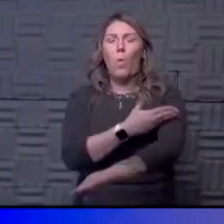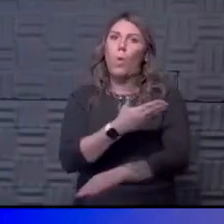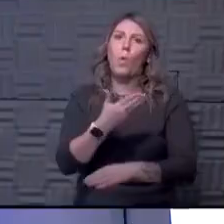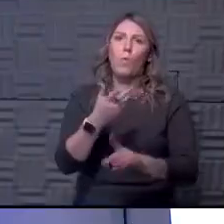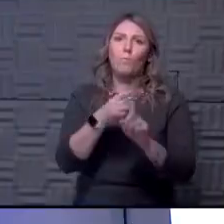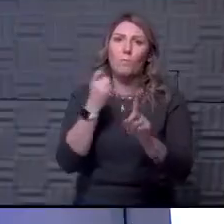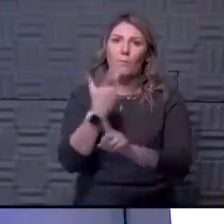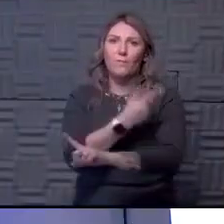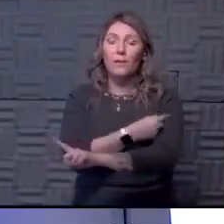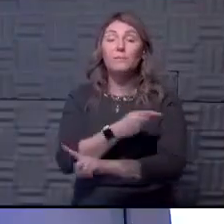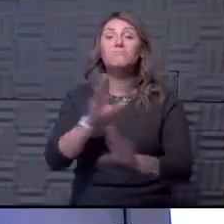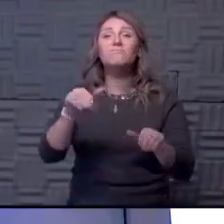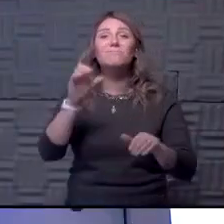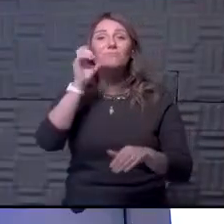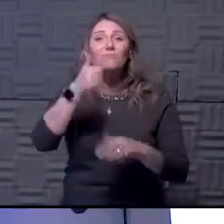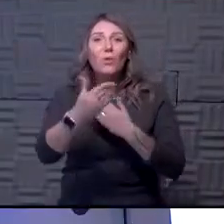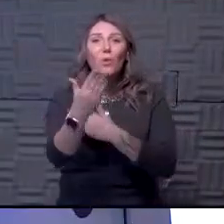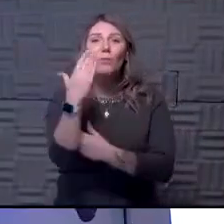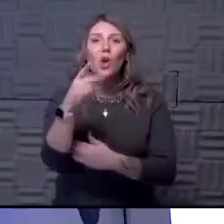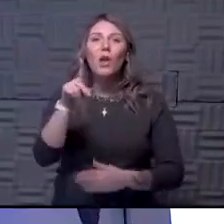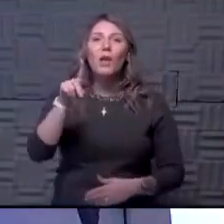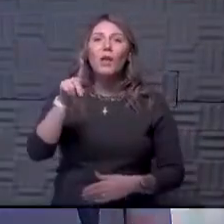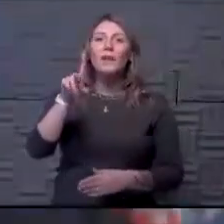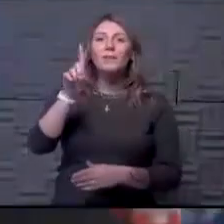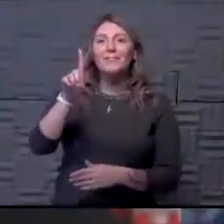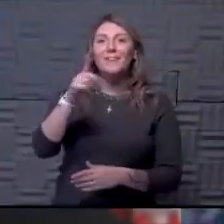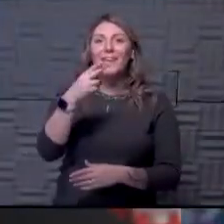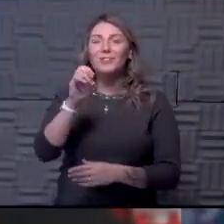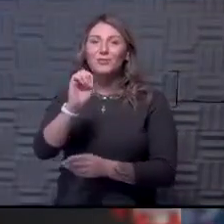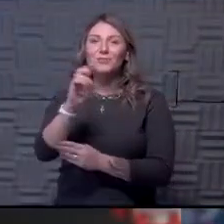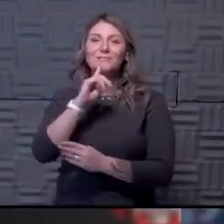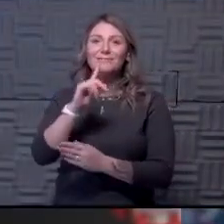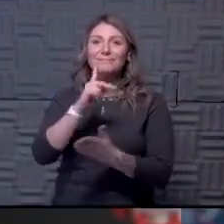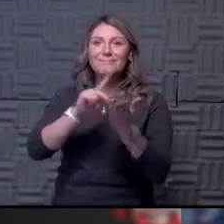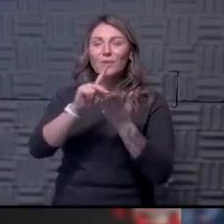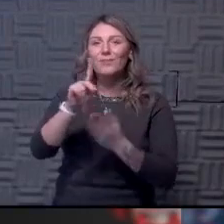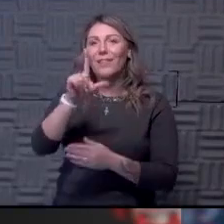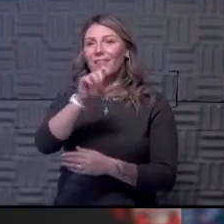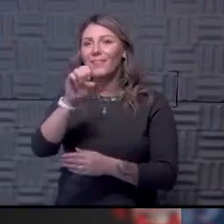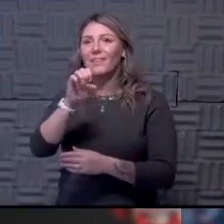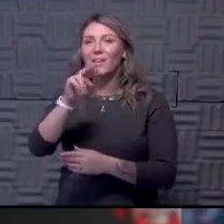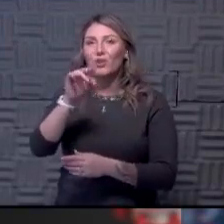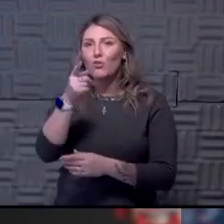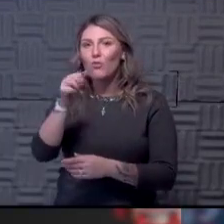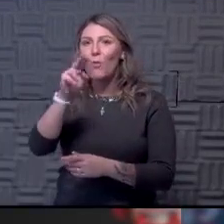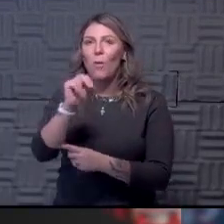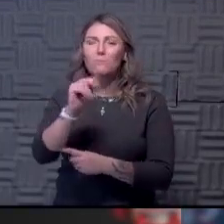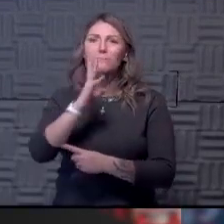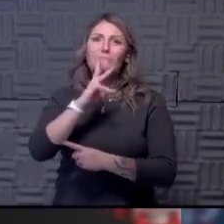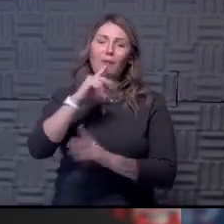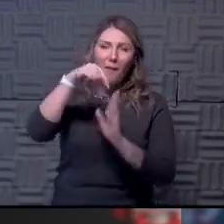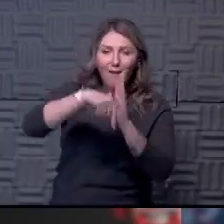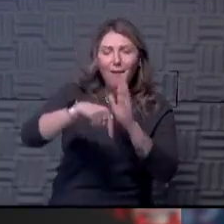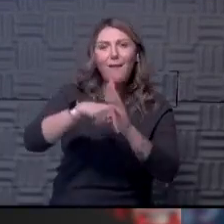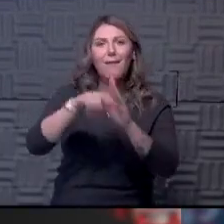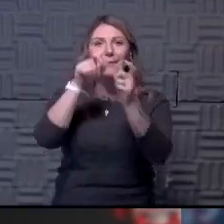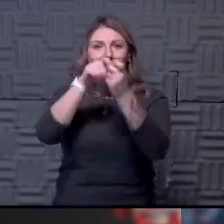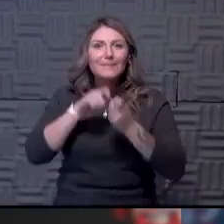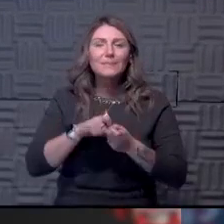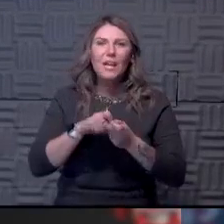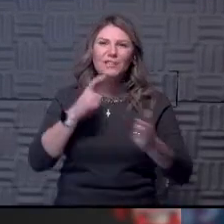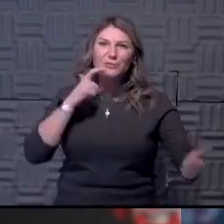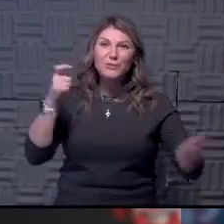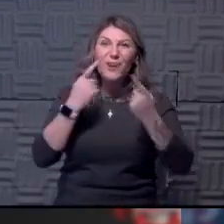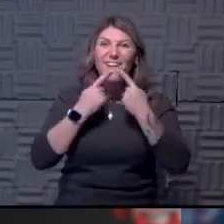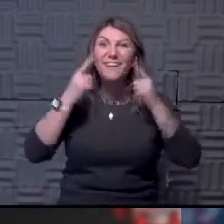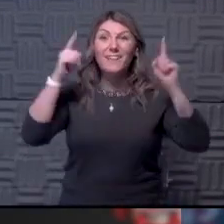vaccines. Hey, tomorrow morning, KDHE Secretary Lee Norman is going to join us to talk in detail about a big announcement that's going to be made